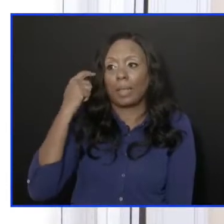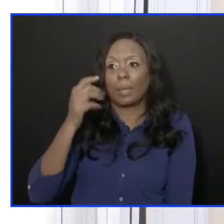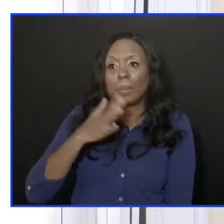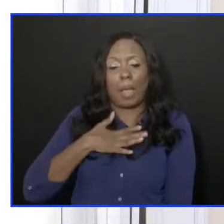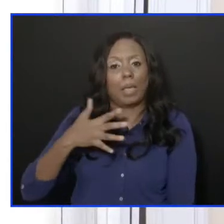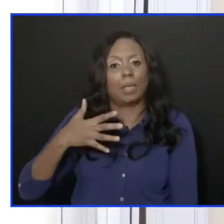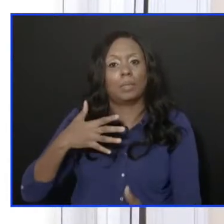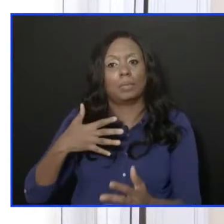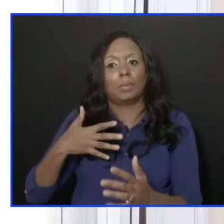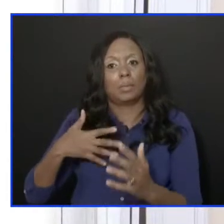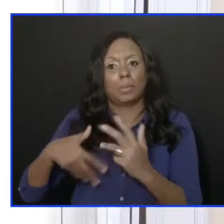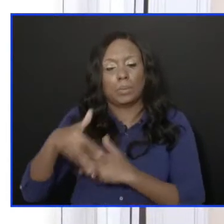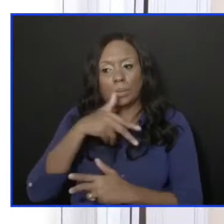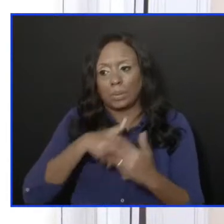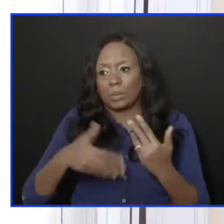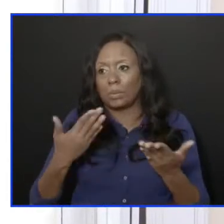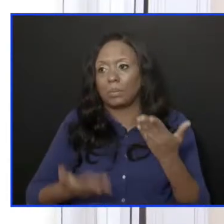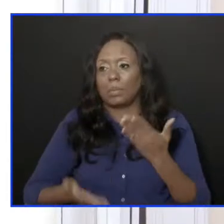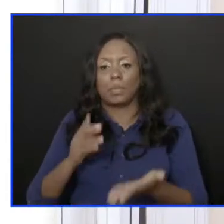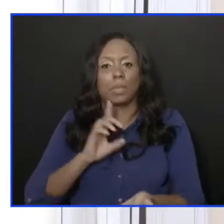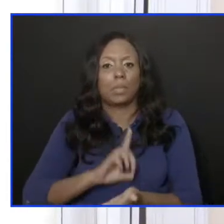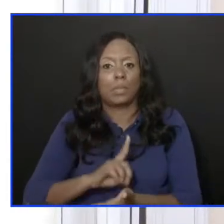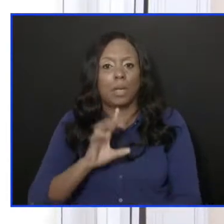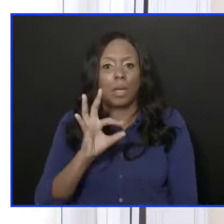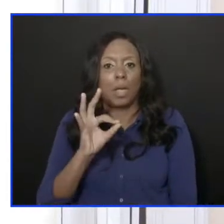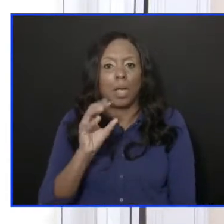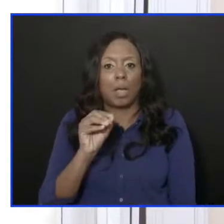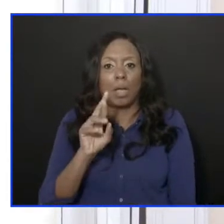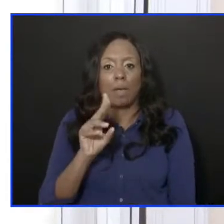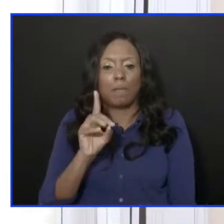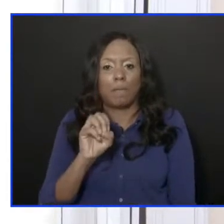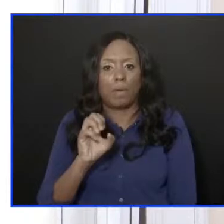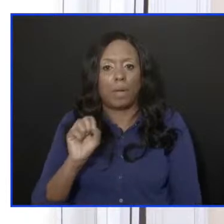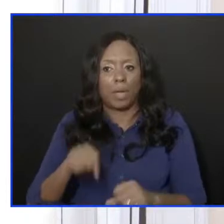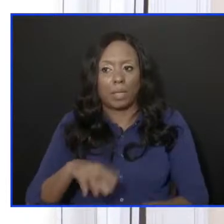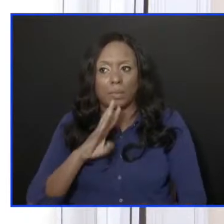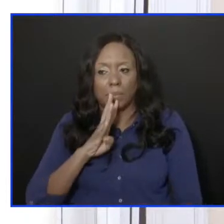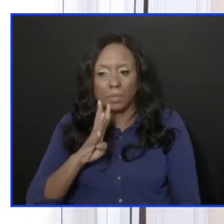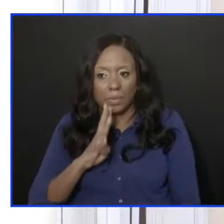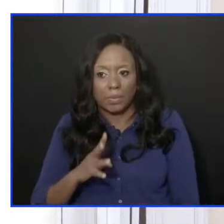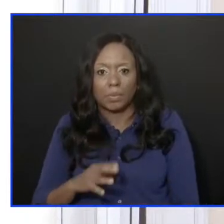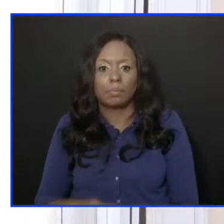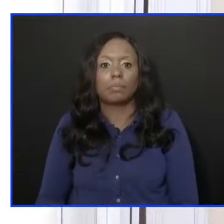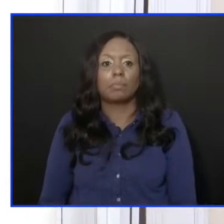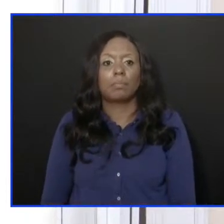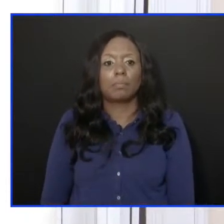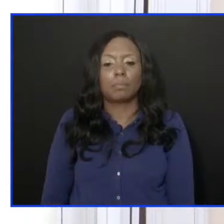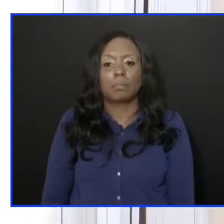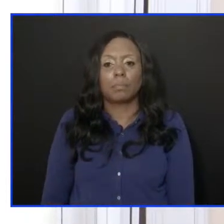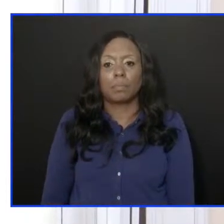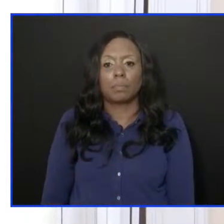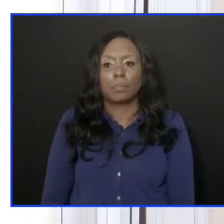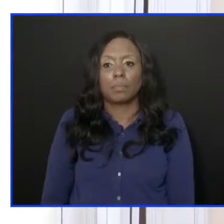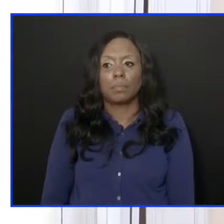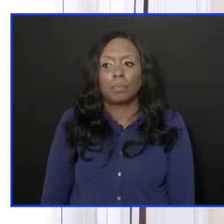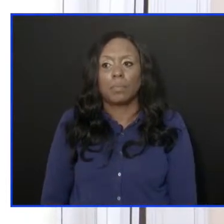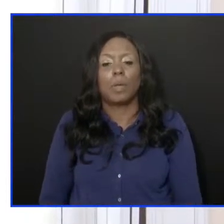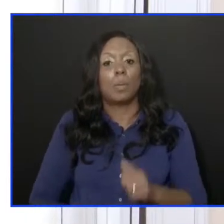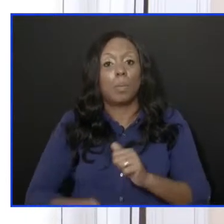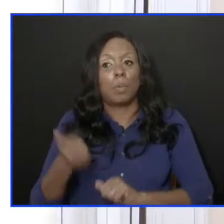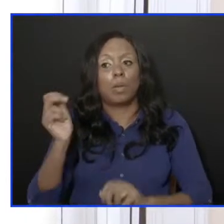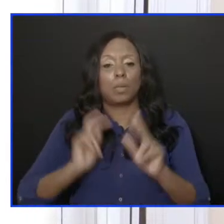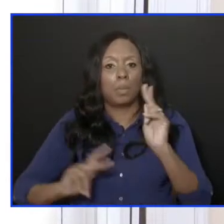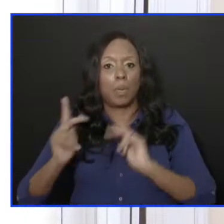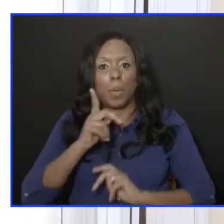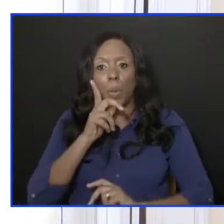it, and Dr. Ford can speak to it from his, the average person who has had it will say that they want to get the vaccination